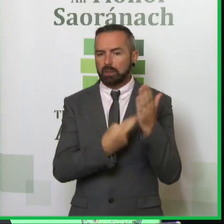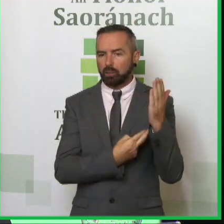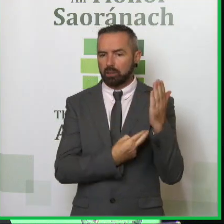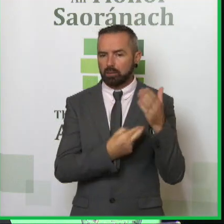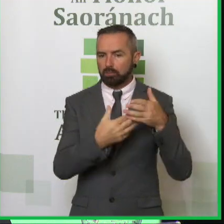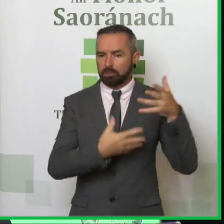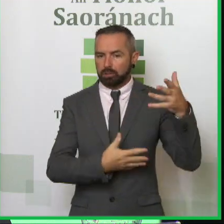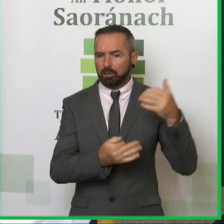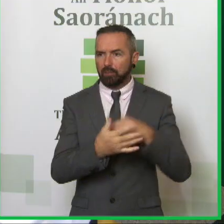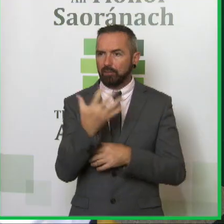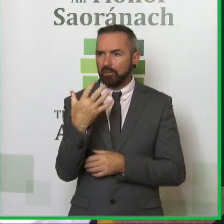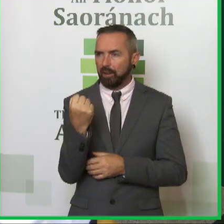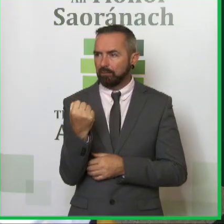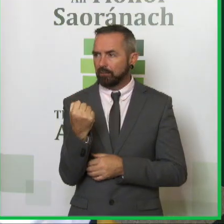5?